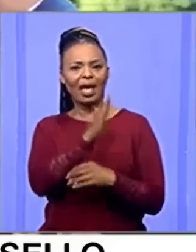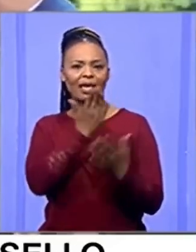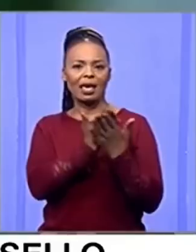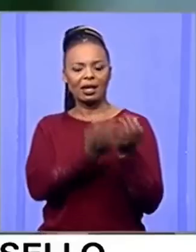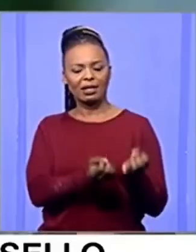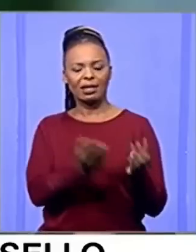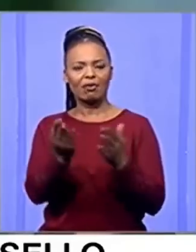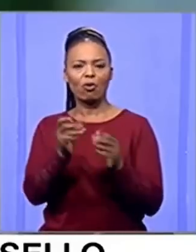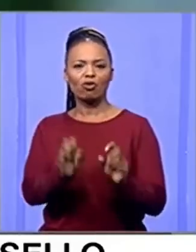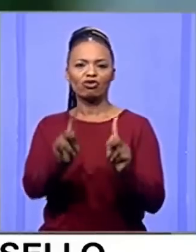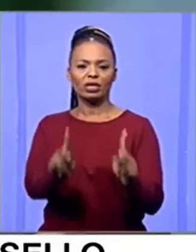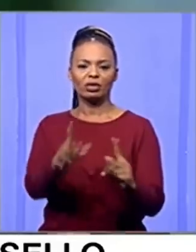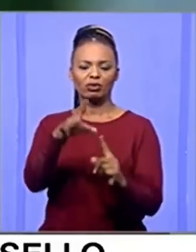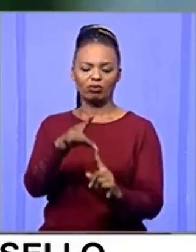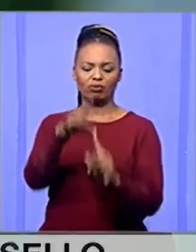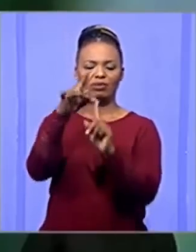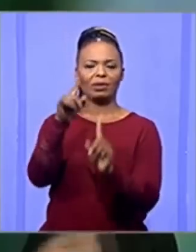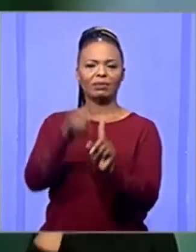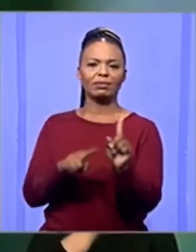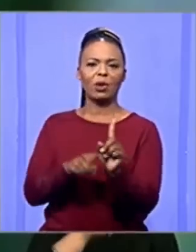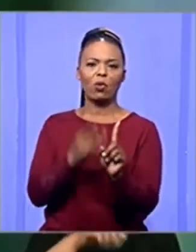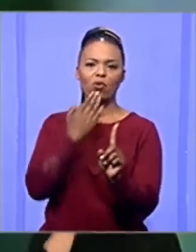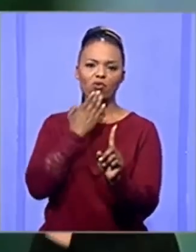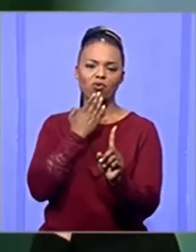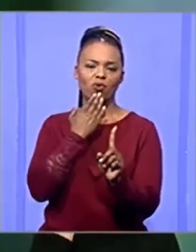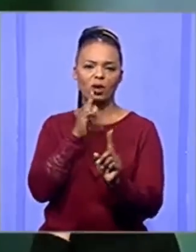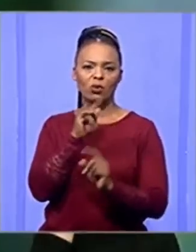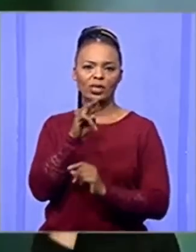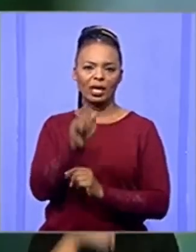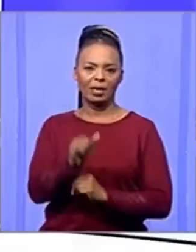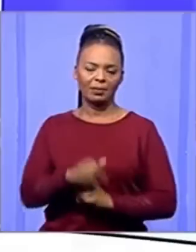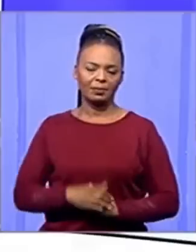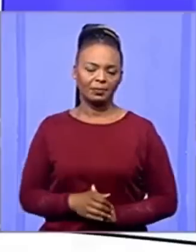kgetho mo presidente e motjha Lula da Silva.